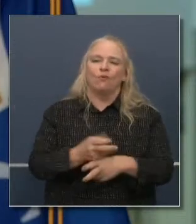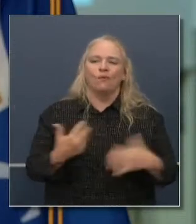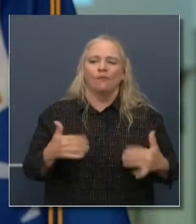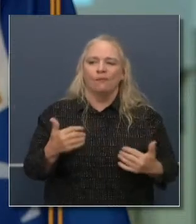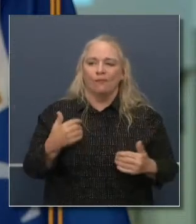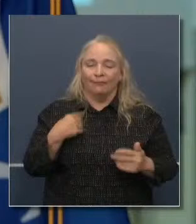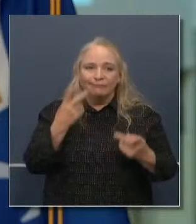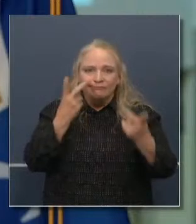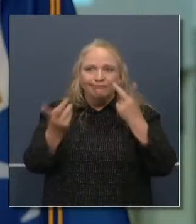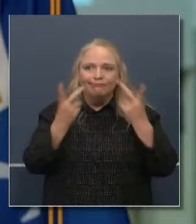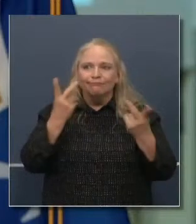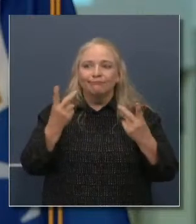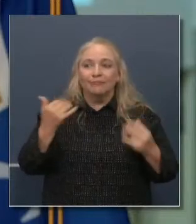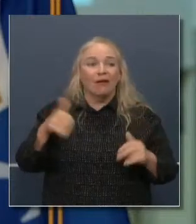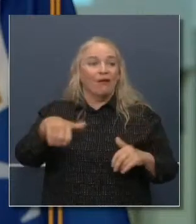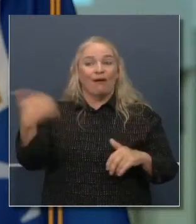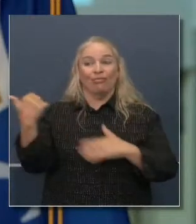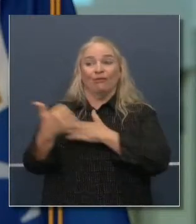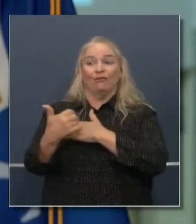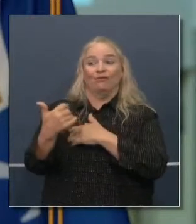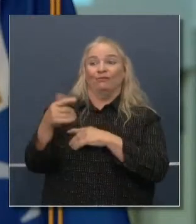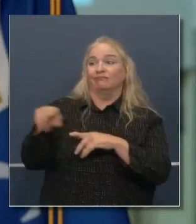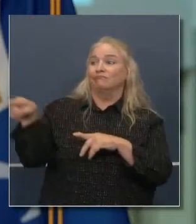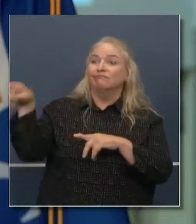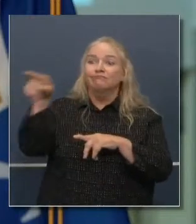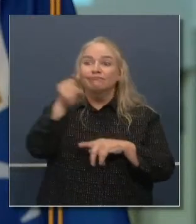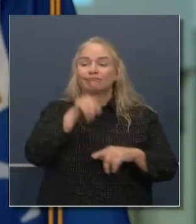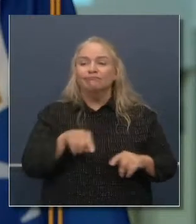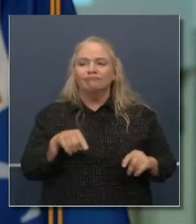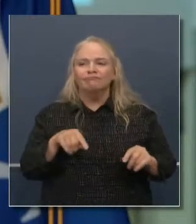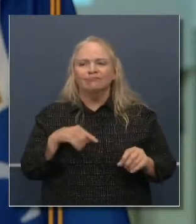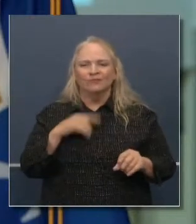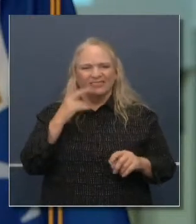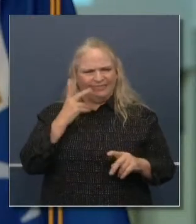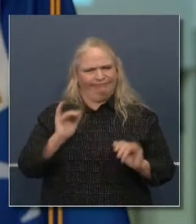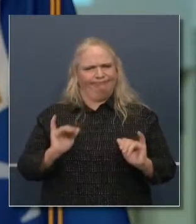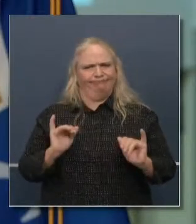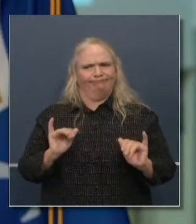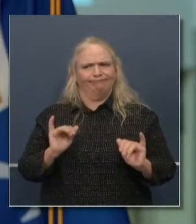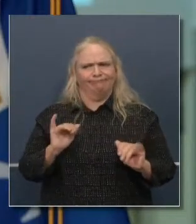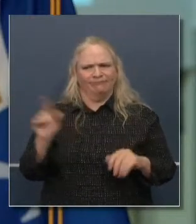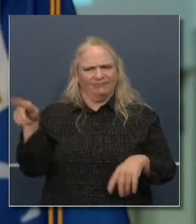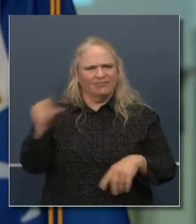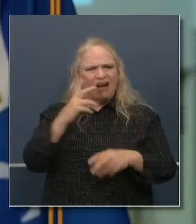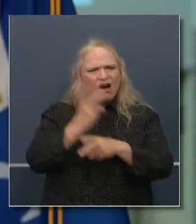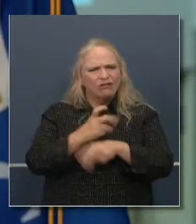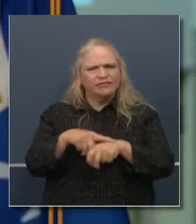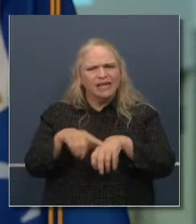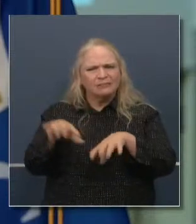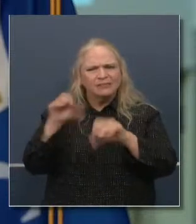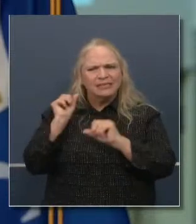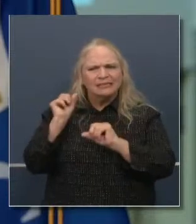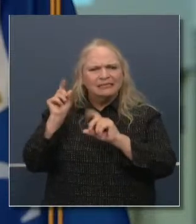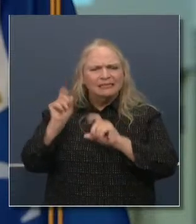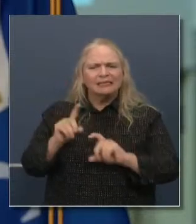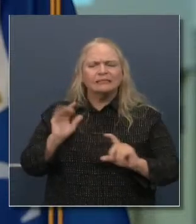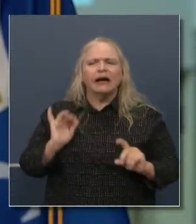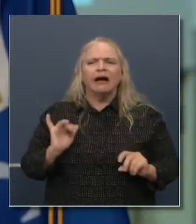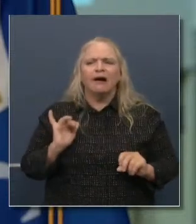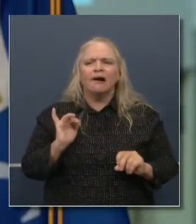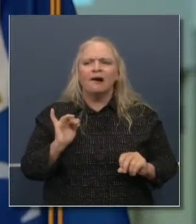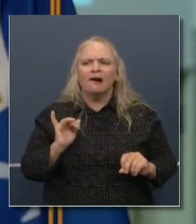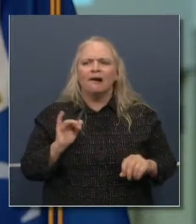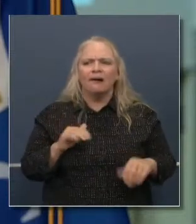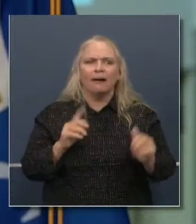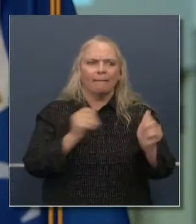happening in other parts of the country. We're starting to see constraints again, including time to test results. We've